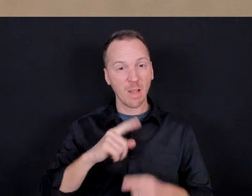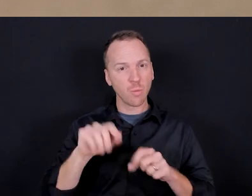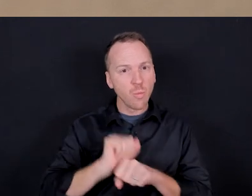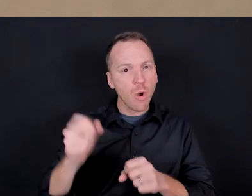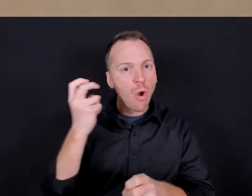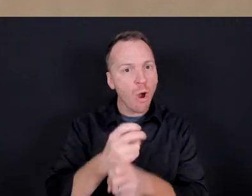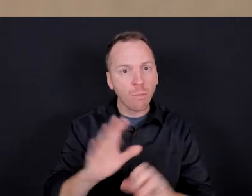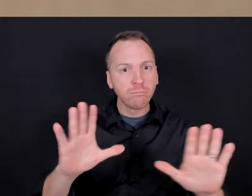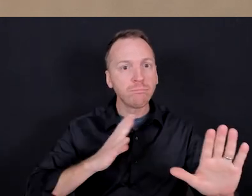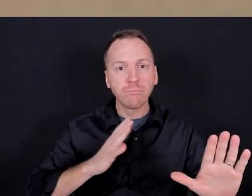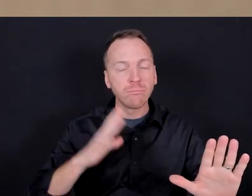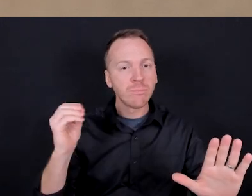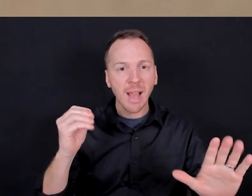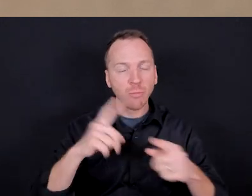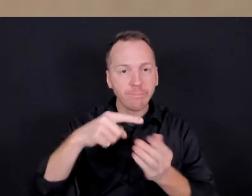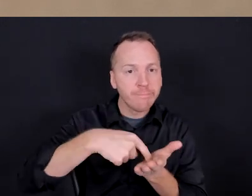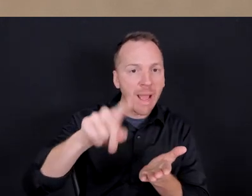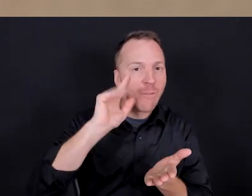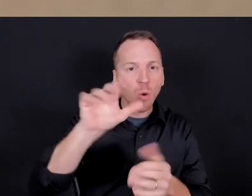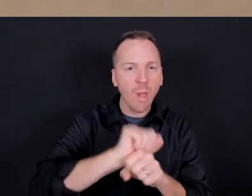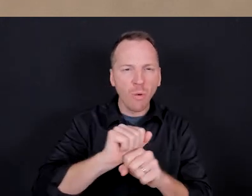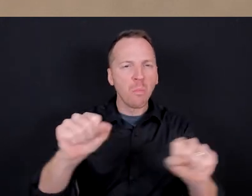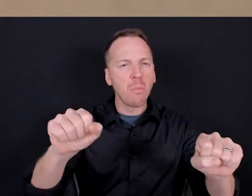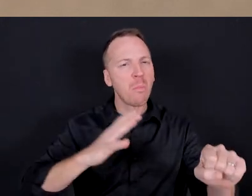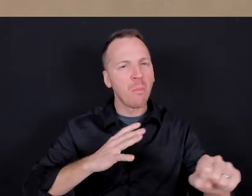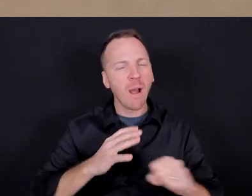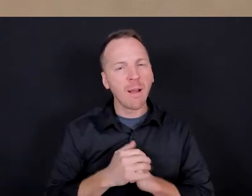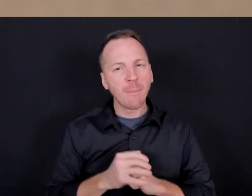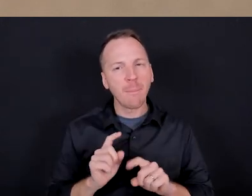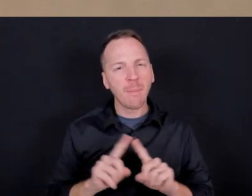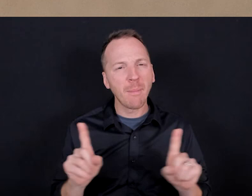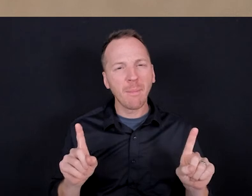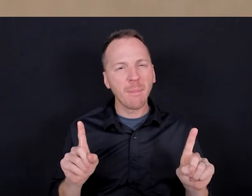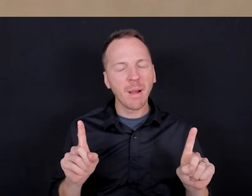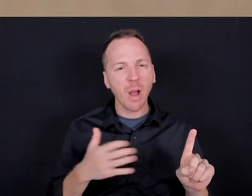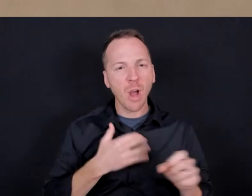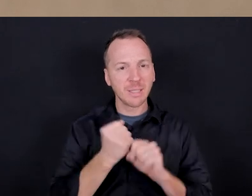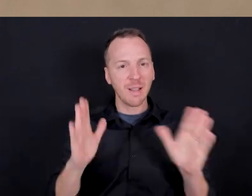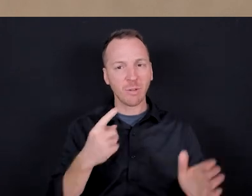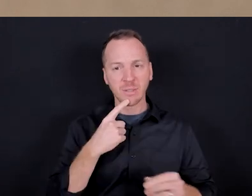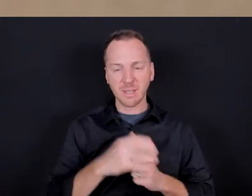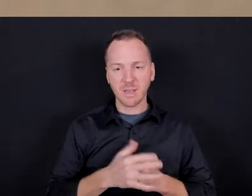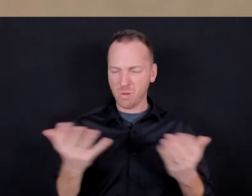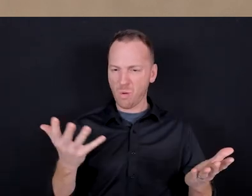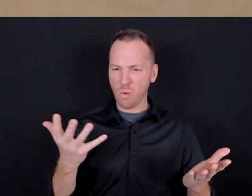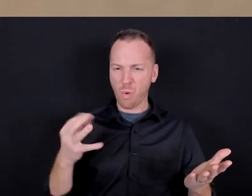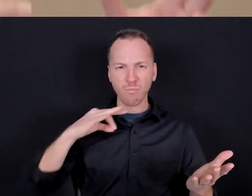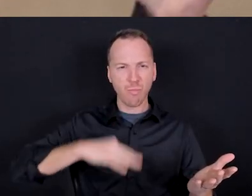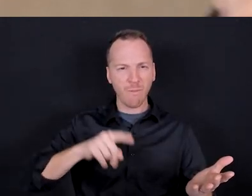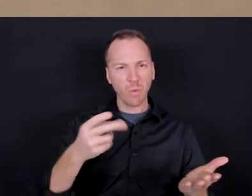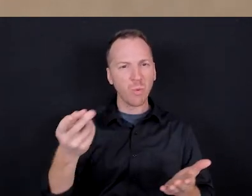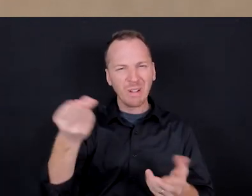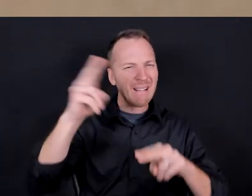hard and to be compensated for your labors, but you know, our Savior would say, what does it profit you if you